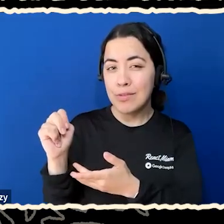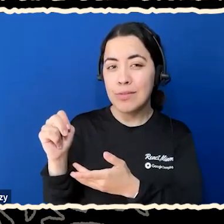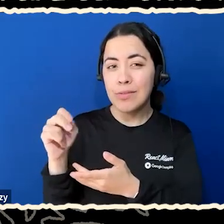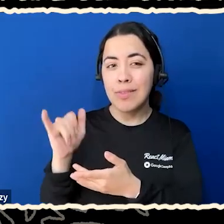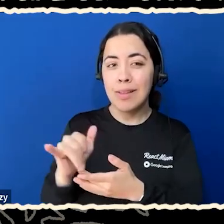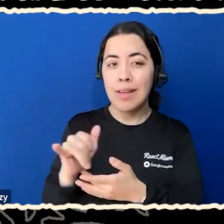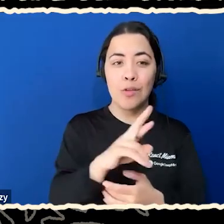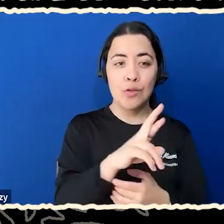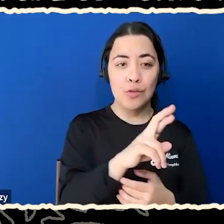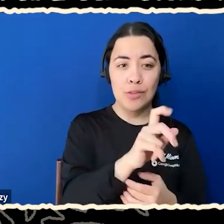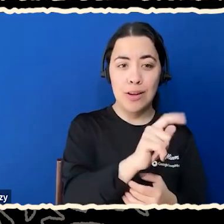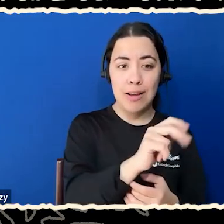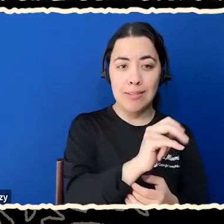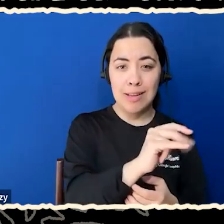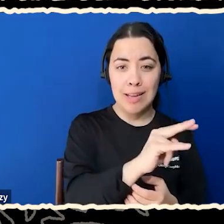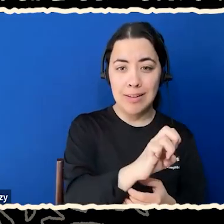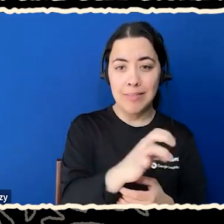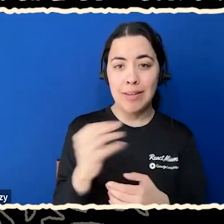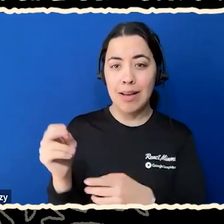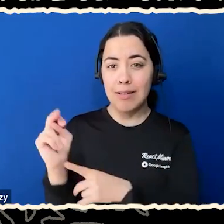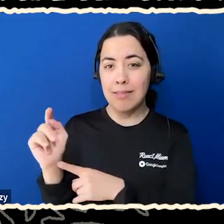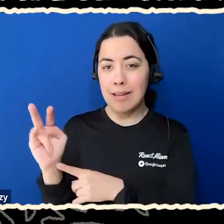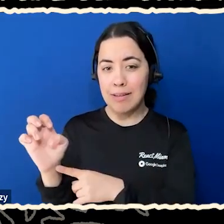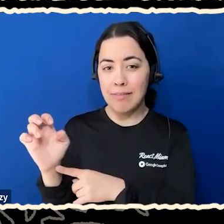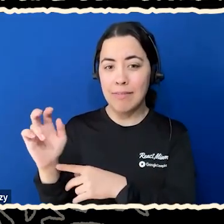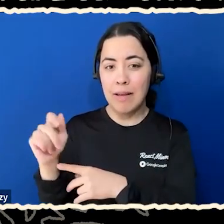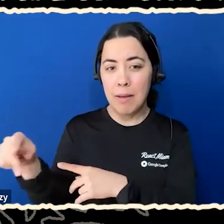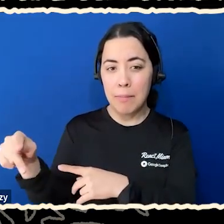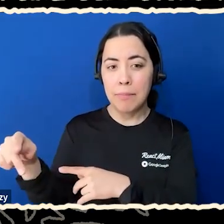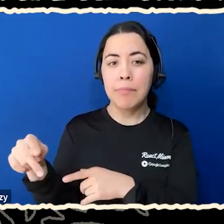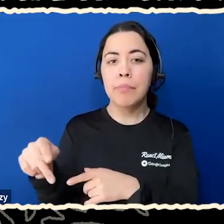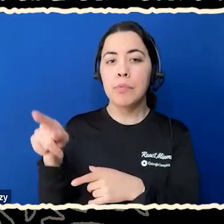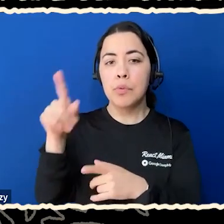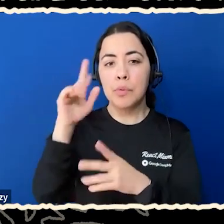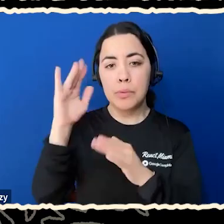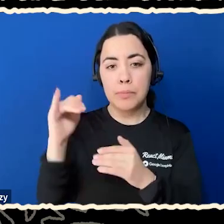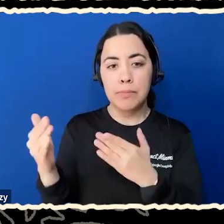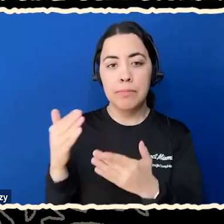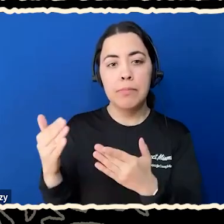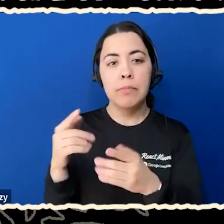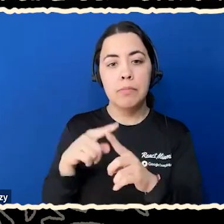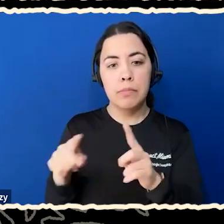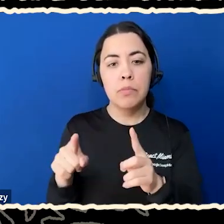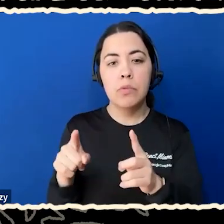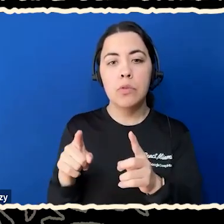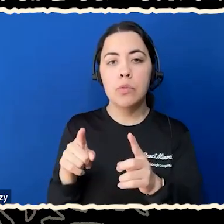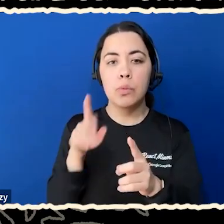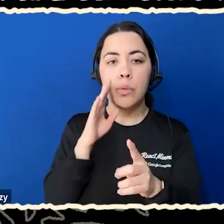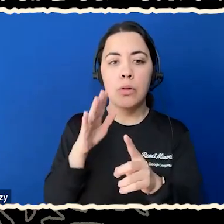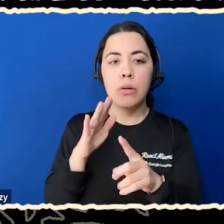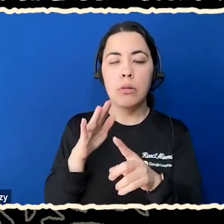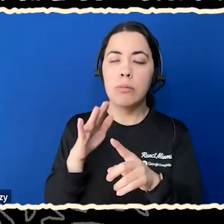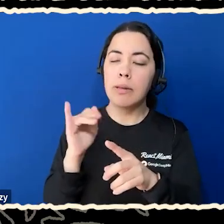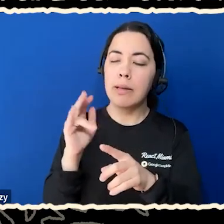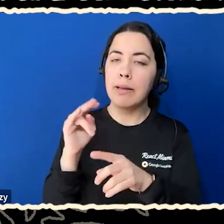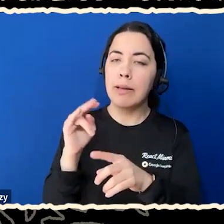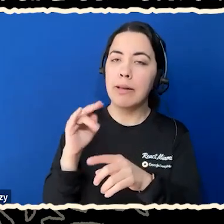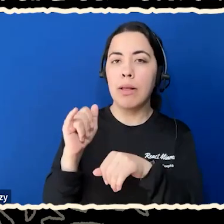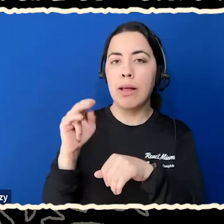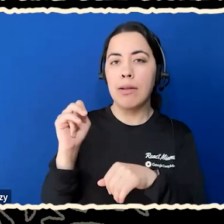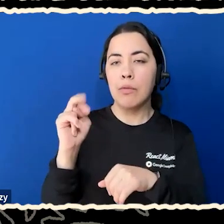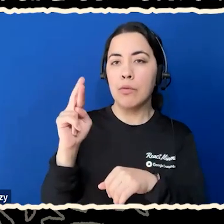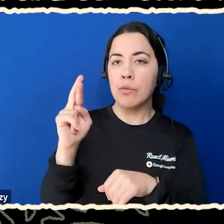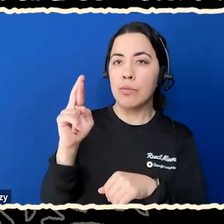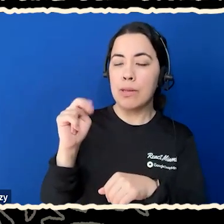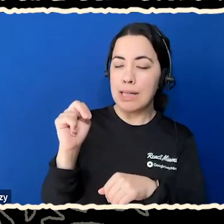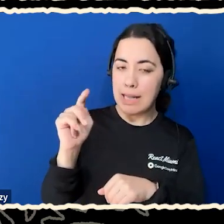native application, you would expect that probably the React Native part should also be able to invoke the navigators in native world. So this is why you